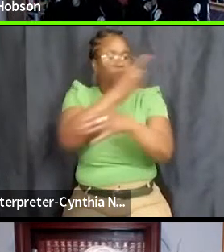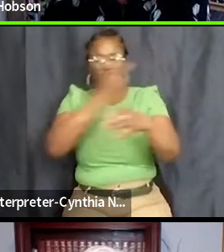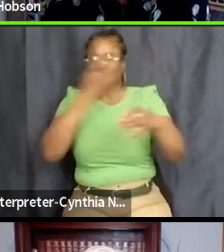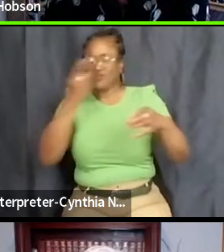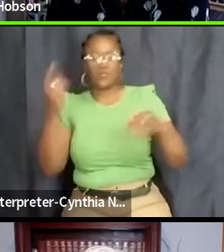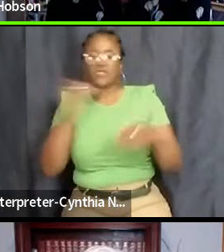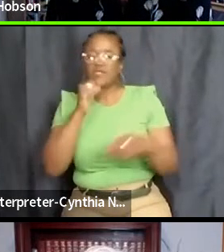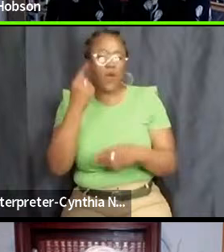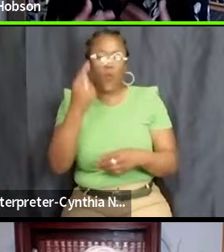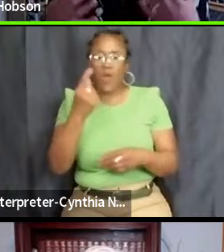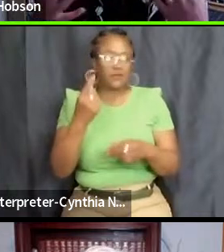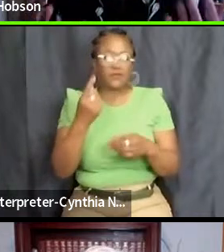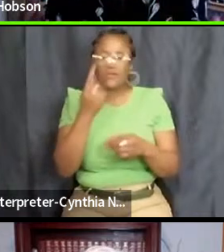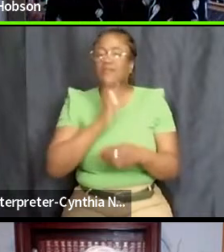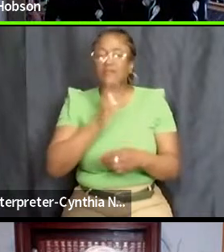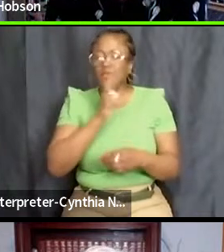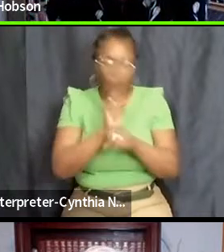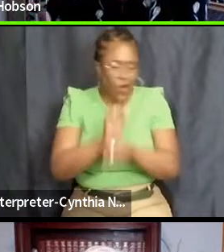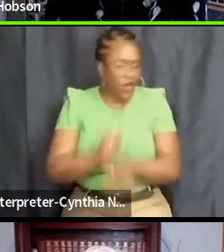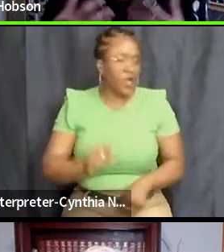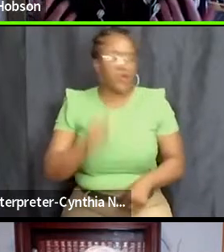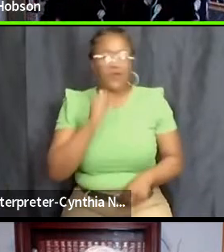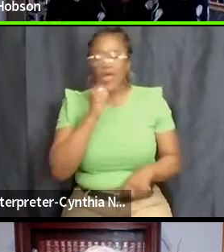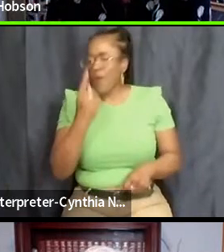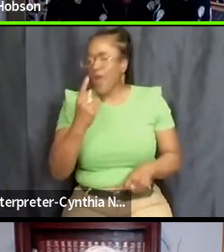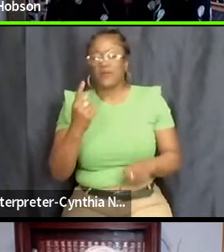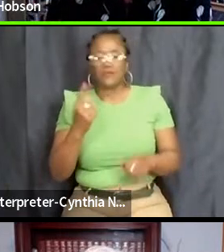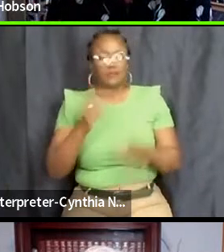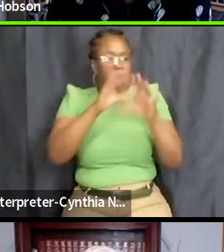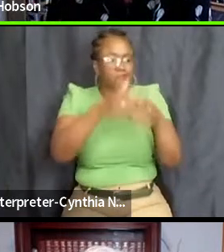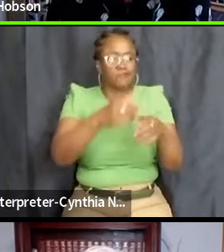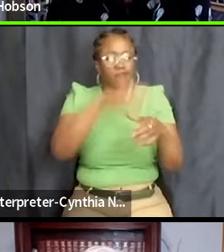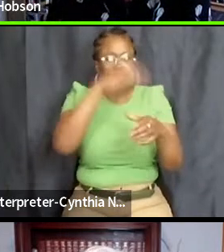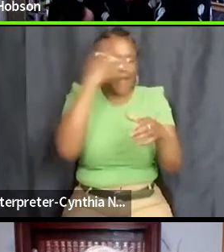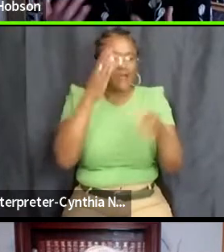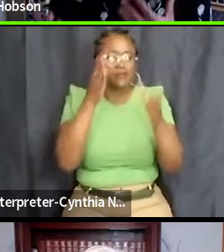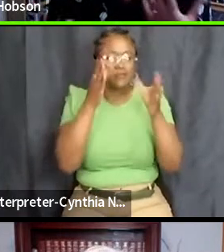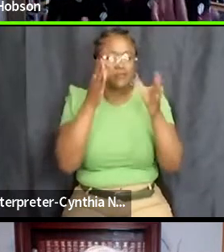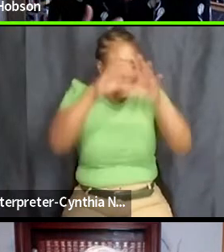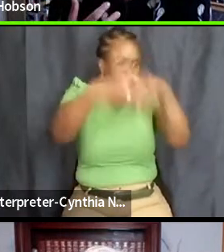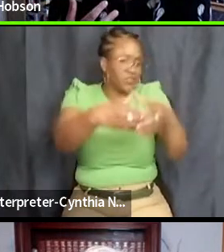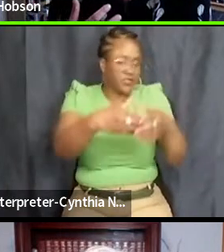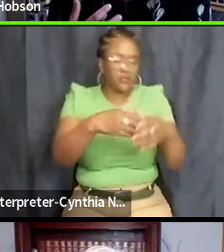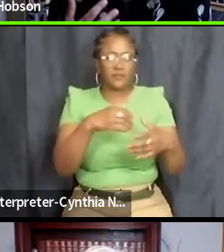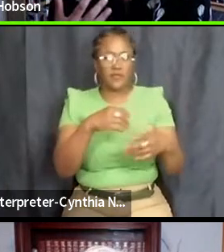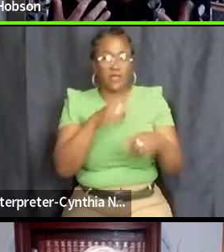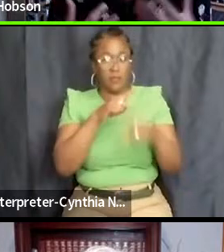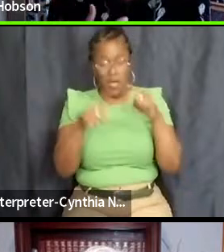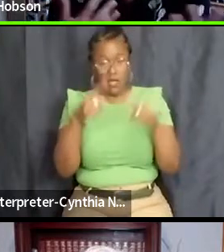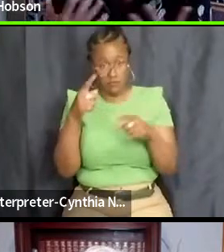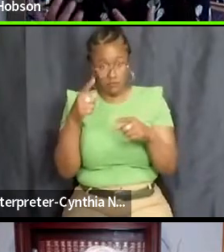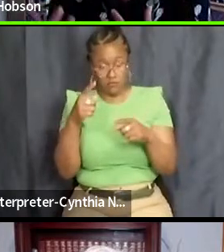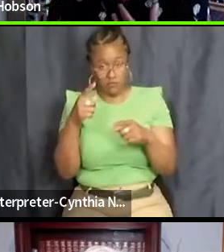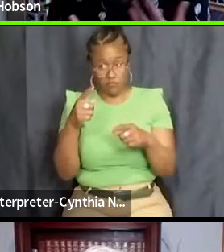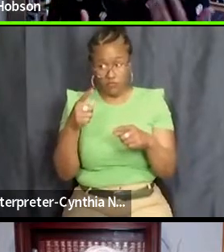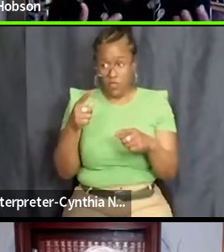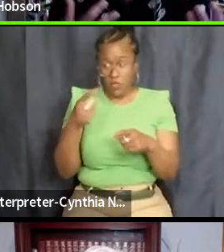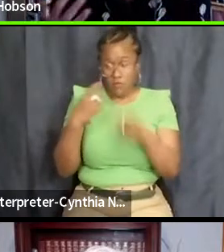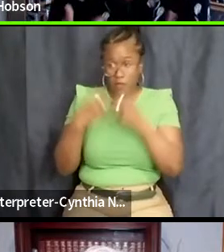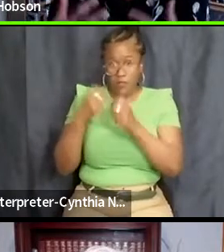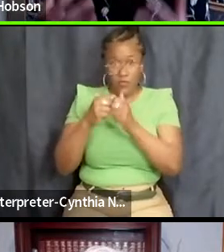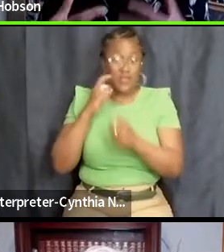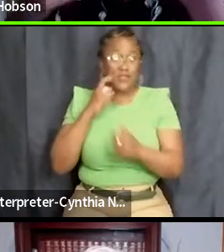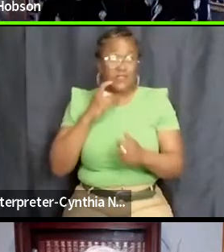single worker, there's no one single kind of member of a Black nation and so on. Due to the problems of sexism,